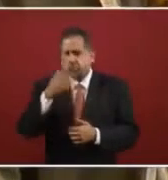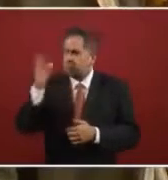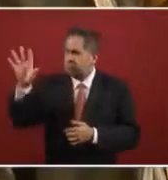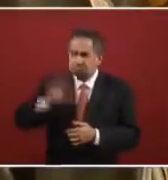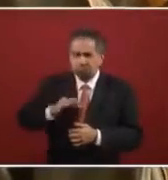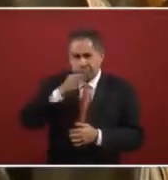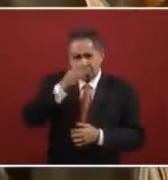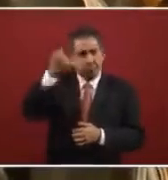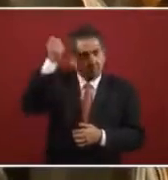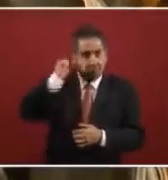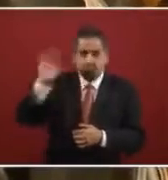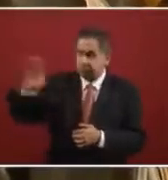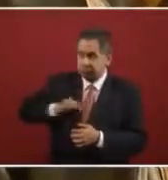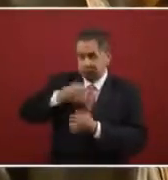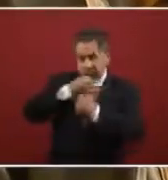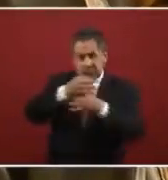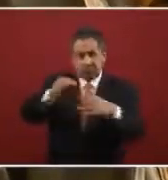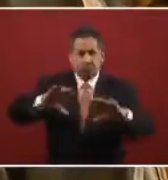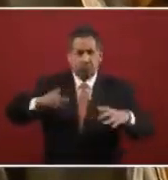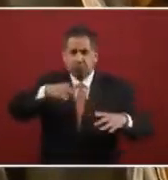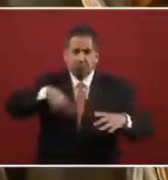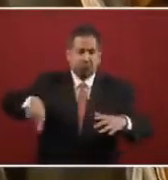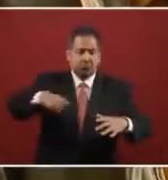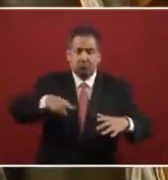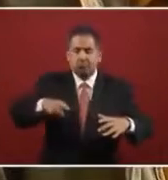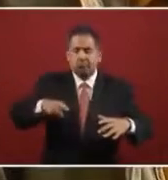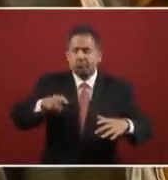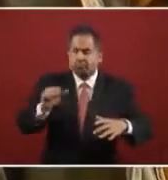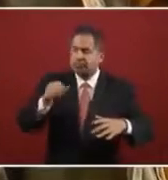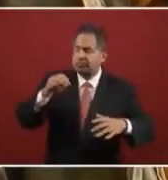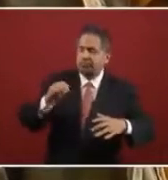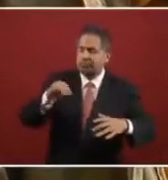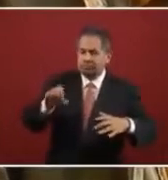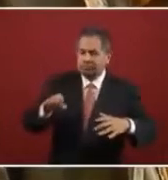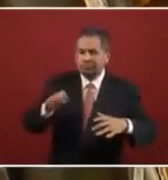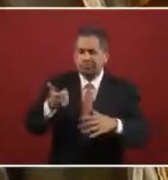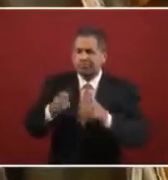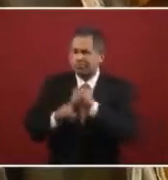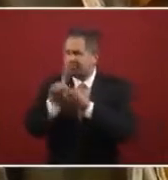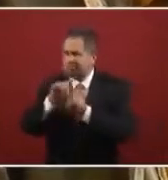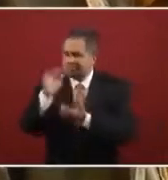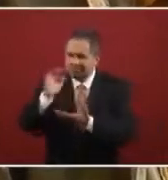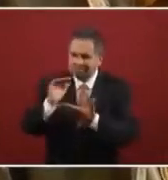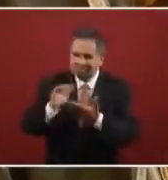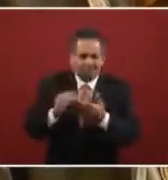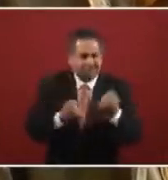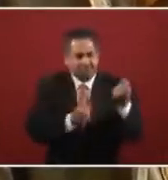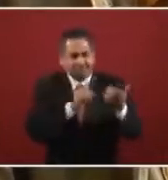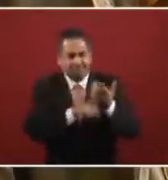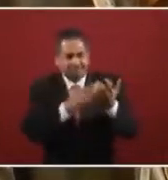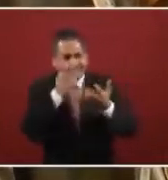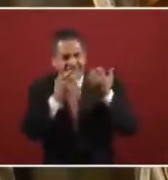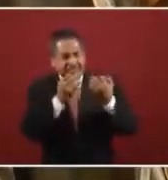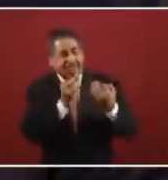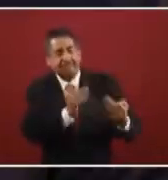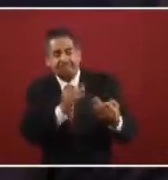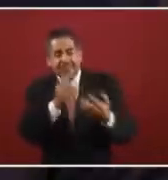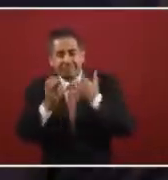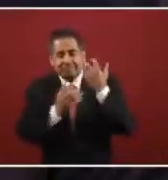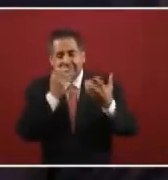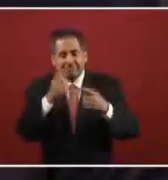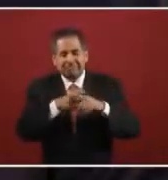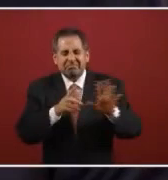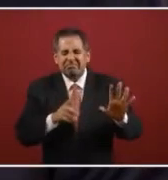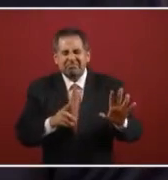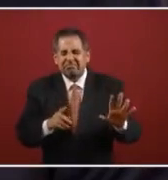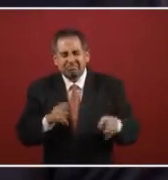very de los much. sinaloenses. It's a En message la from OME the la violencia está Sinaloense bajando, en people. robos, en todo. With Aunque deaths estén and gritando everything, desde even if frente, repito, if yo